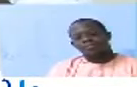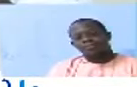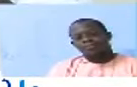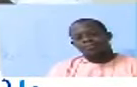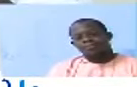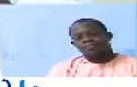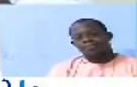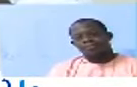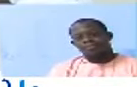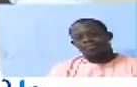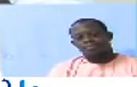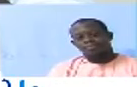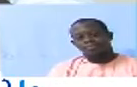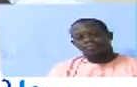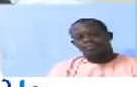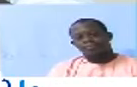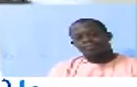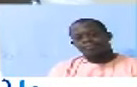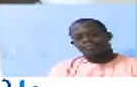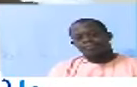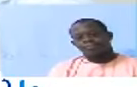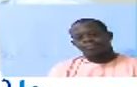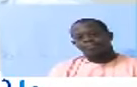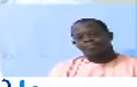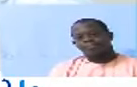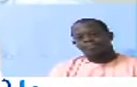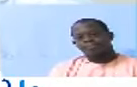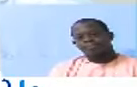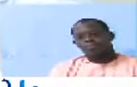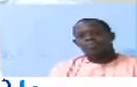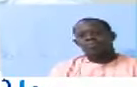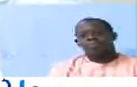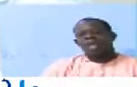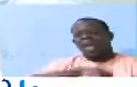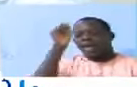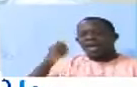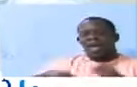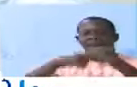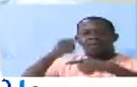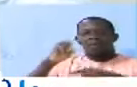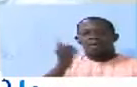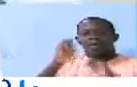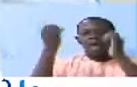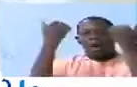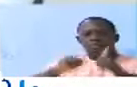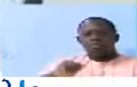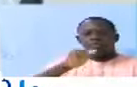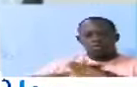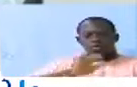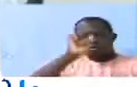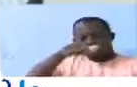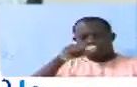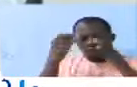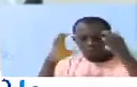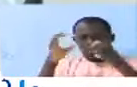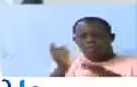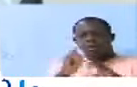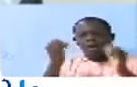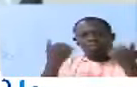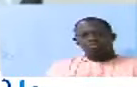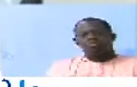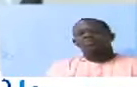And eventually, what happened to your case? Ko ñi ñala ba mo ele case ñi mën na na